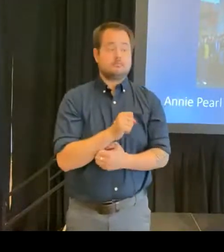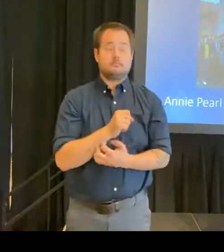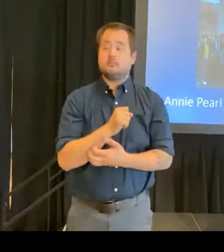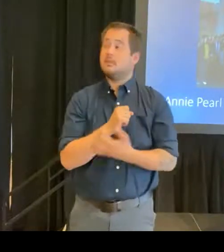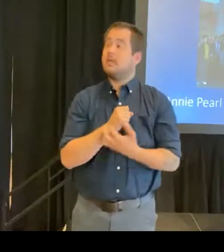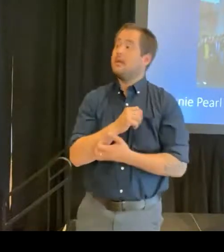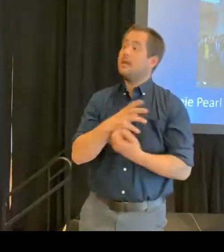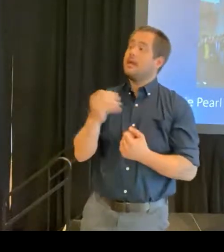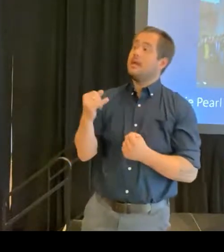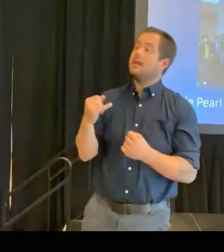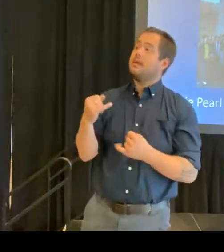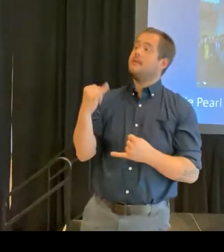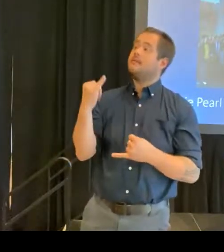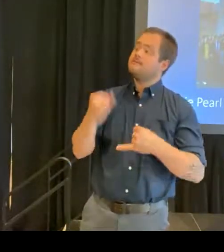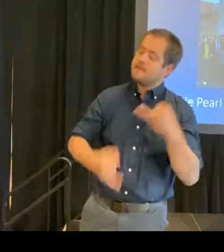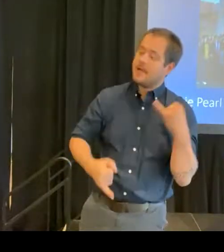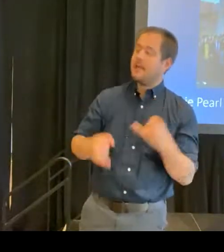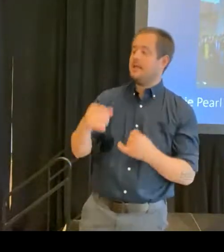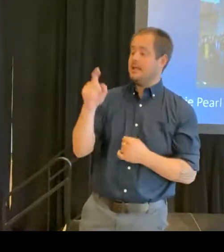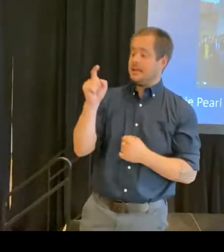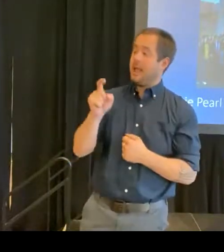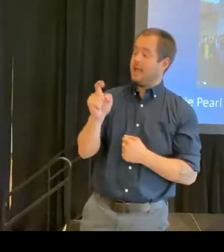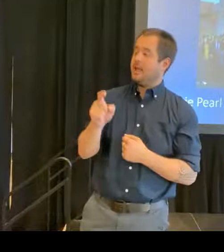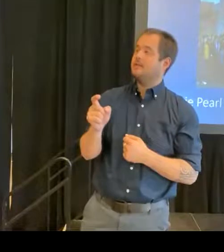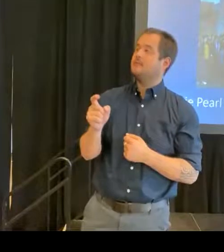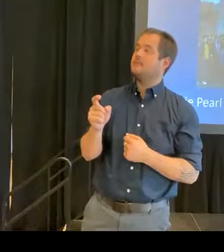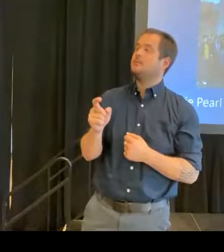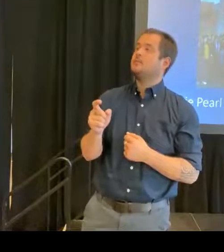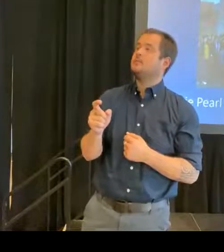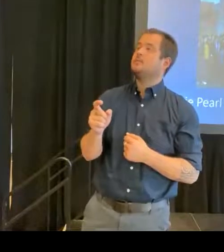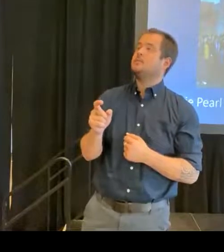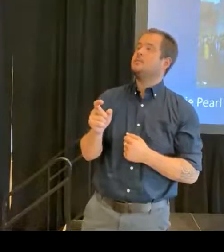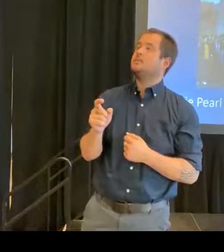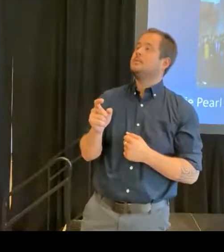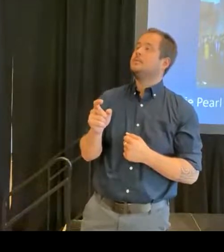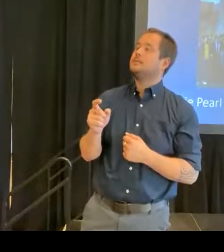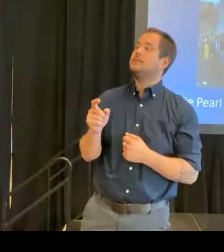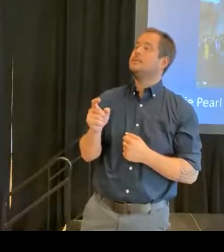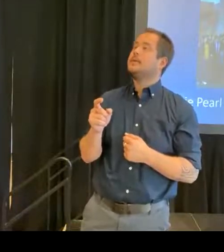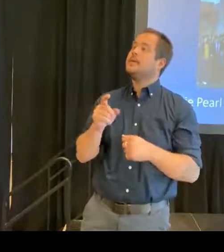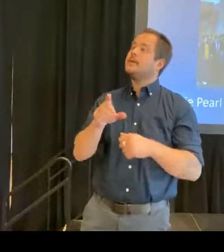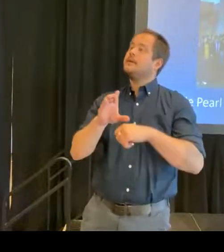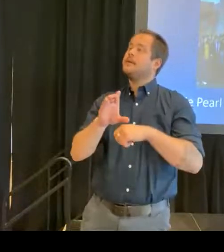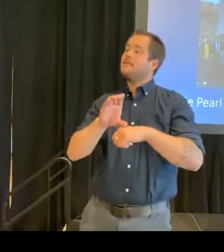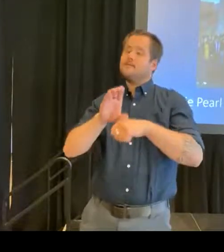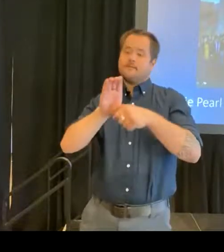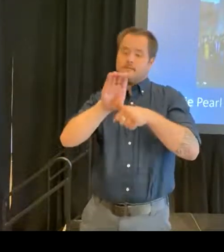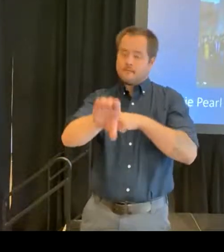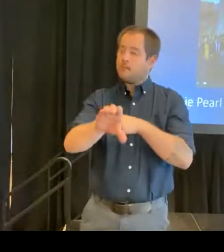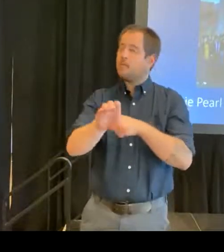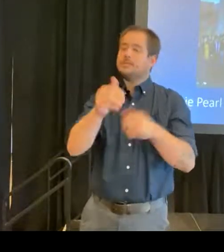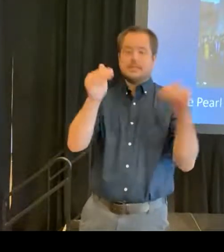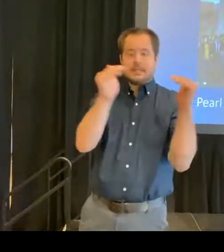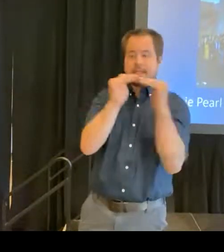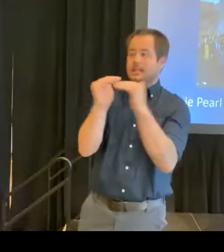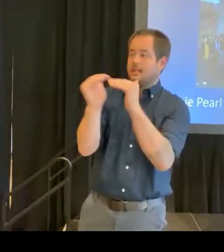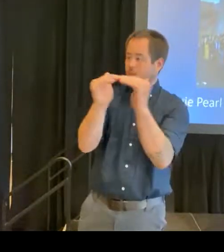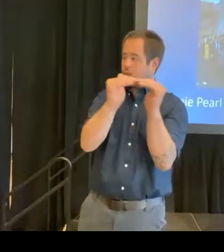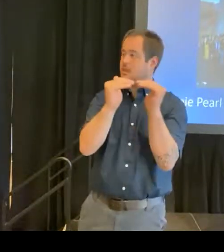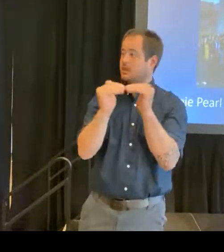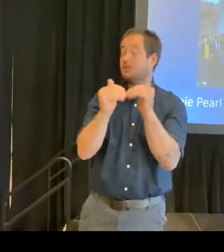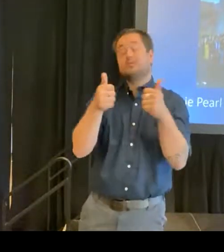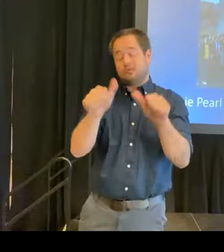And finally, they had to begin to enforce it equally among everybody, or